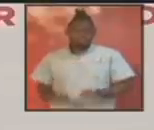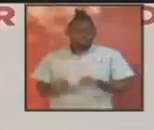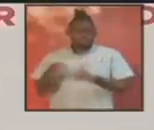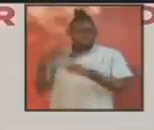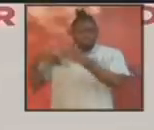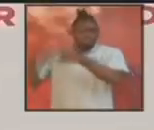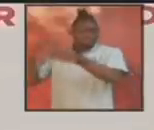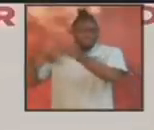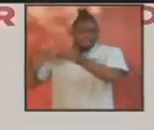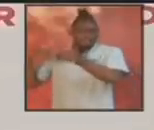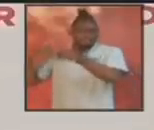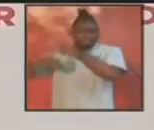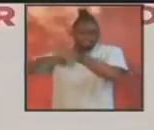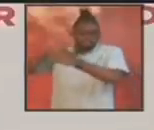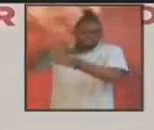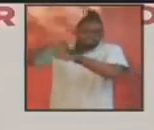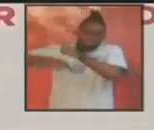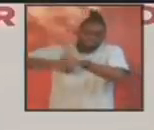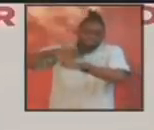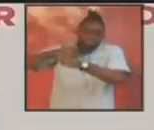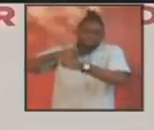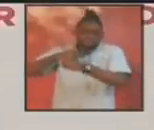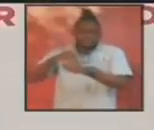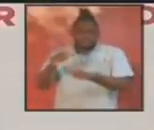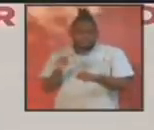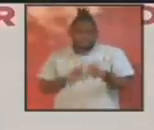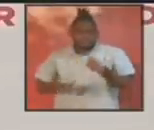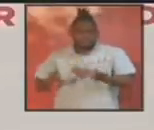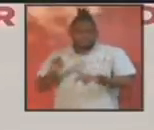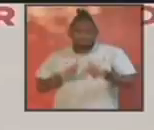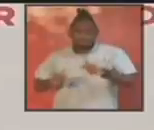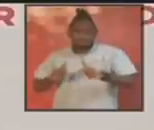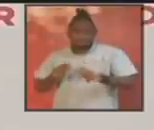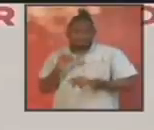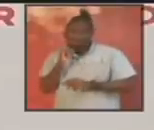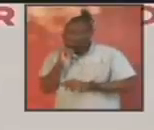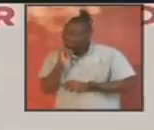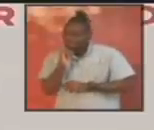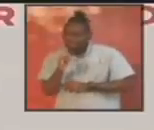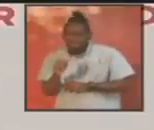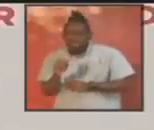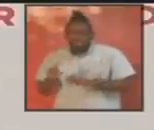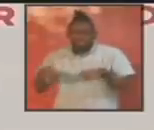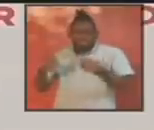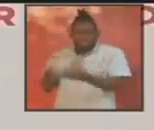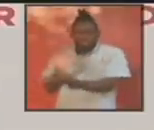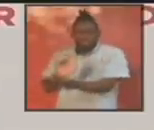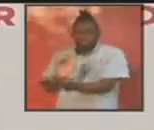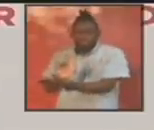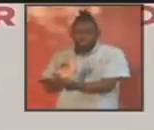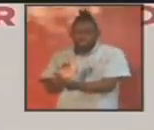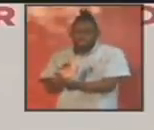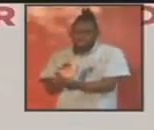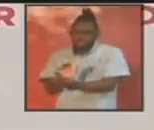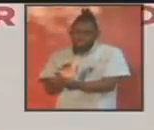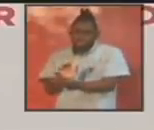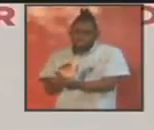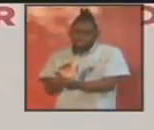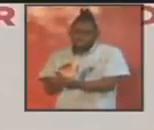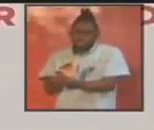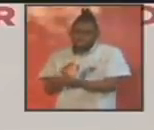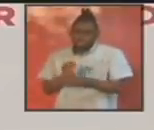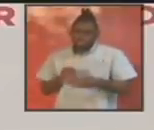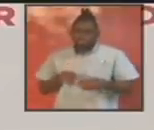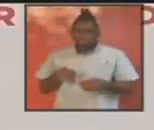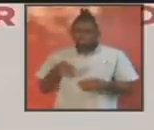fully well that persons not attending face-to-face classes would now not have that level of scrutiny put